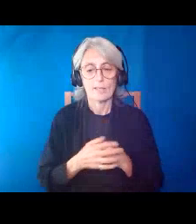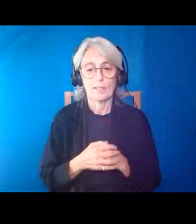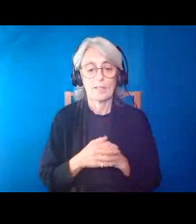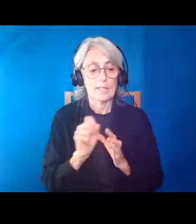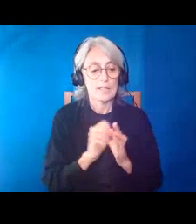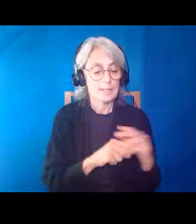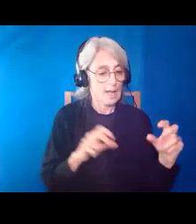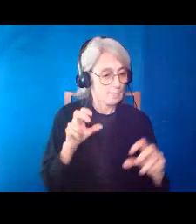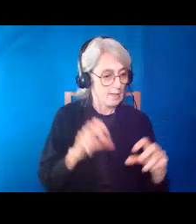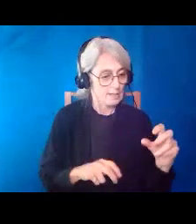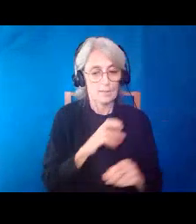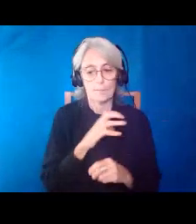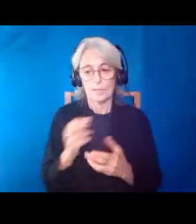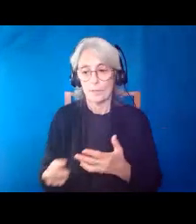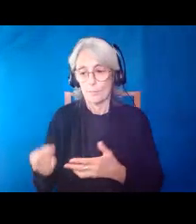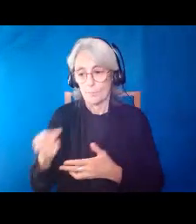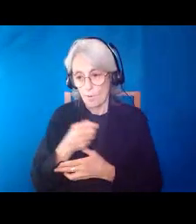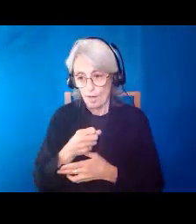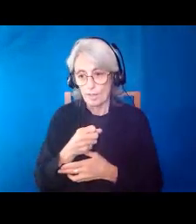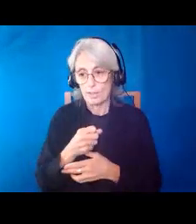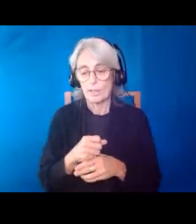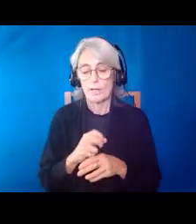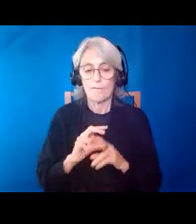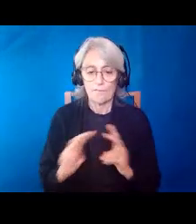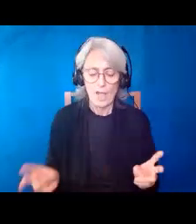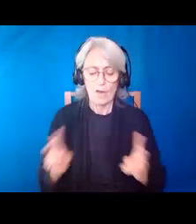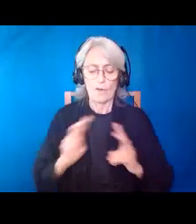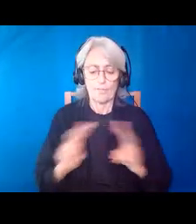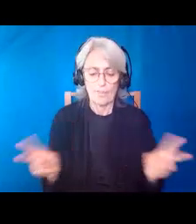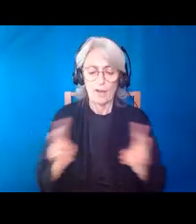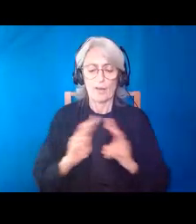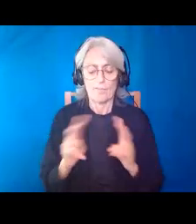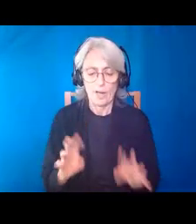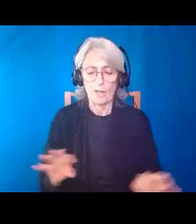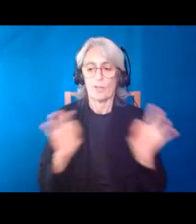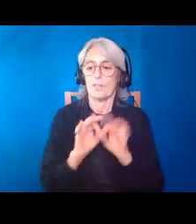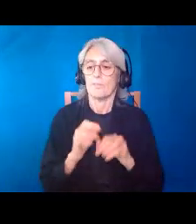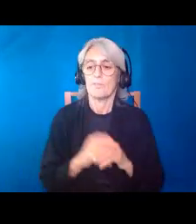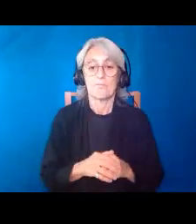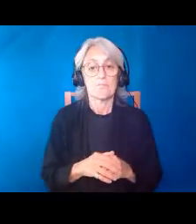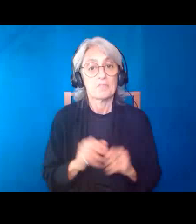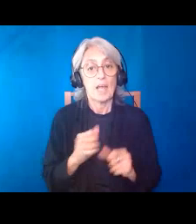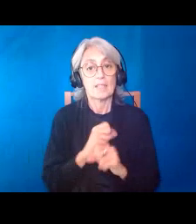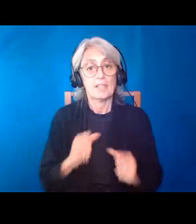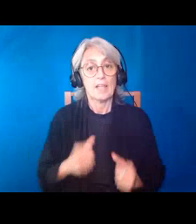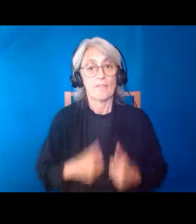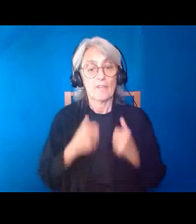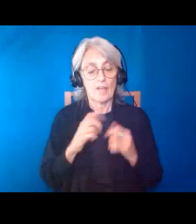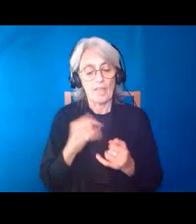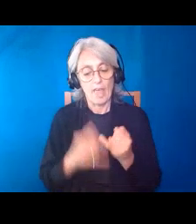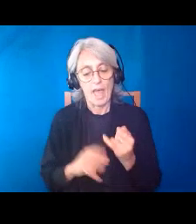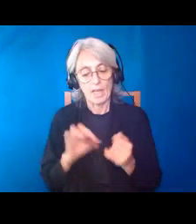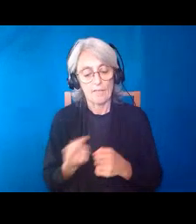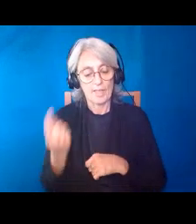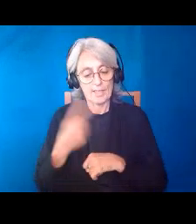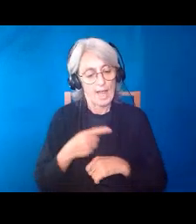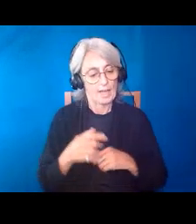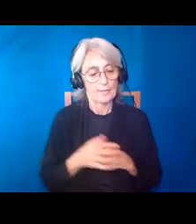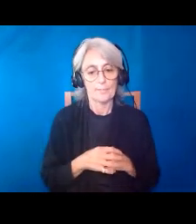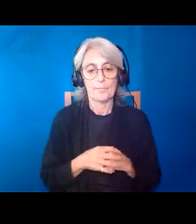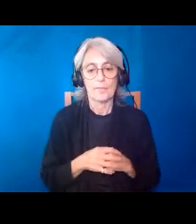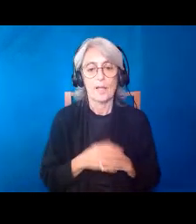commission prioritize are extremely, extremely critical, and they're life-saving projects at the end of the day. And so again, I want to thank all of you